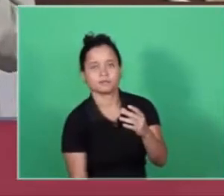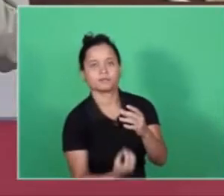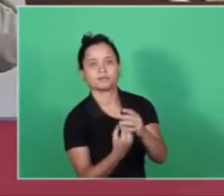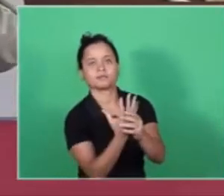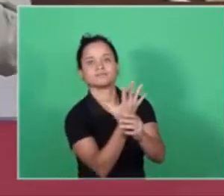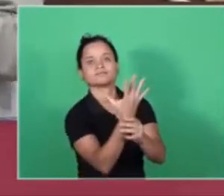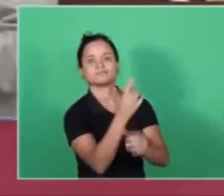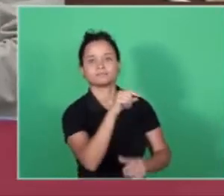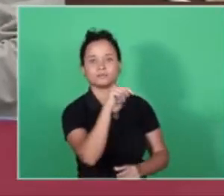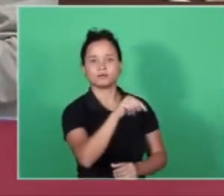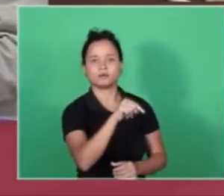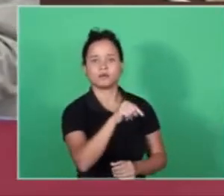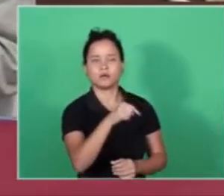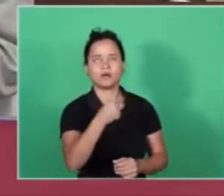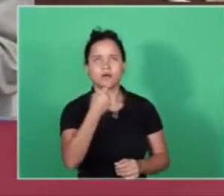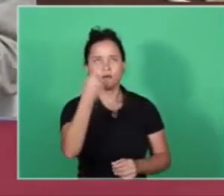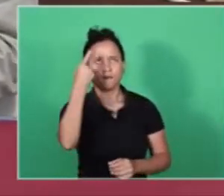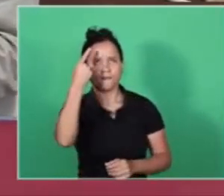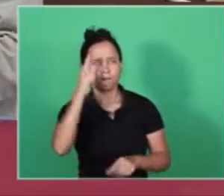When I think,